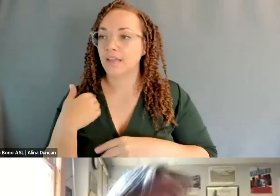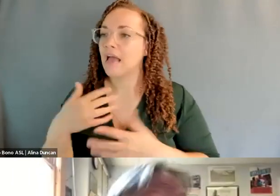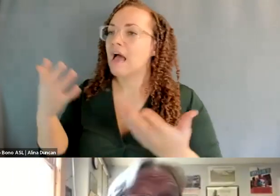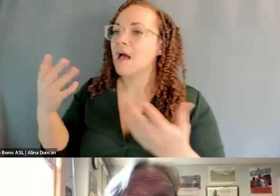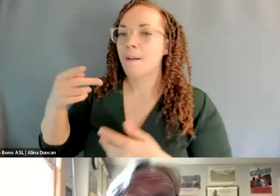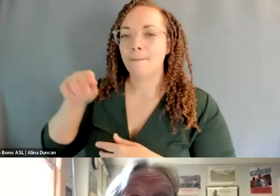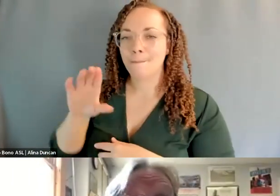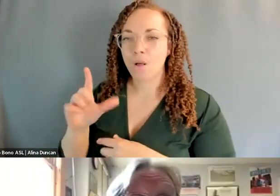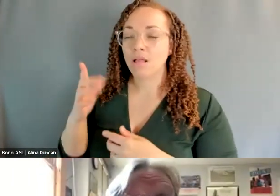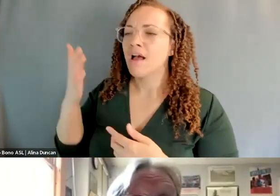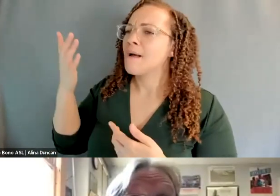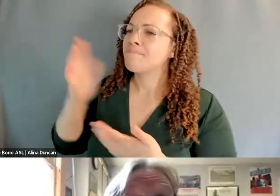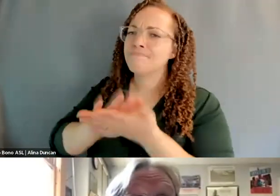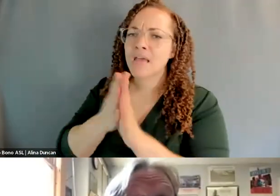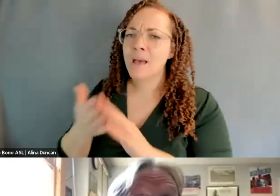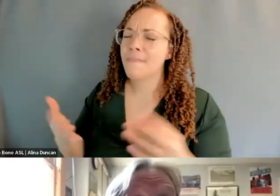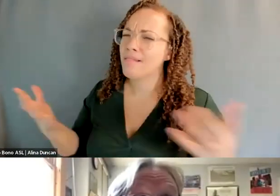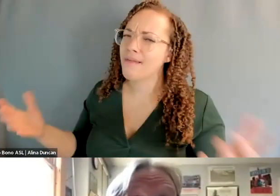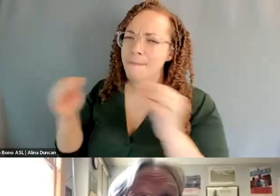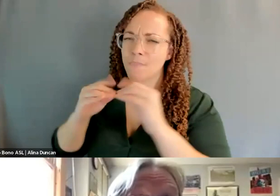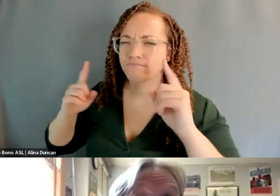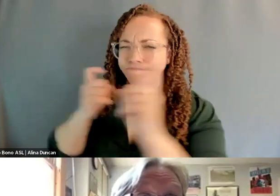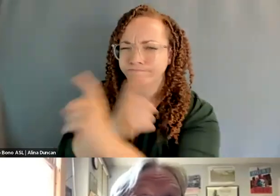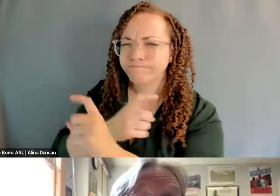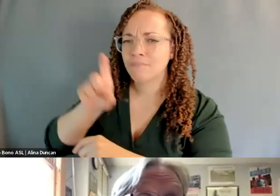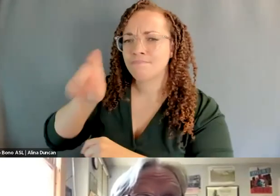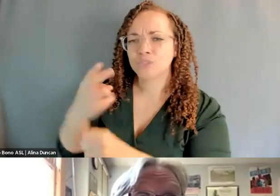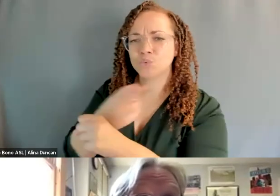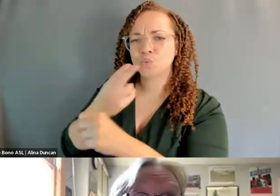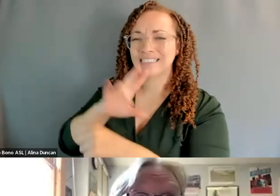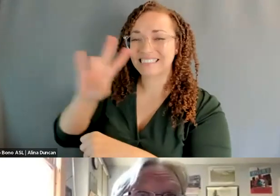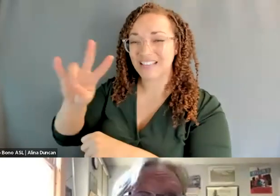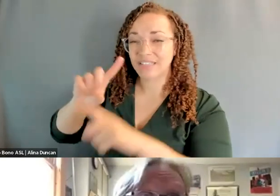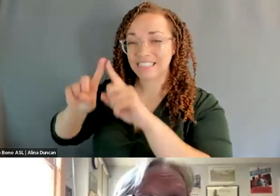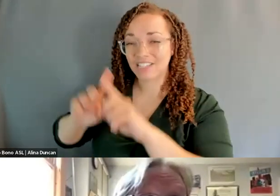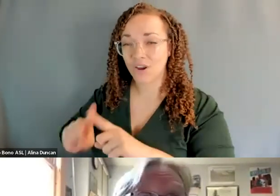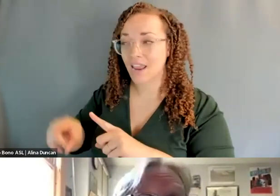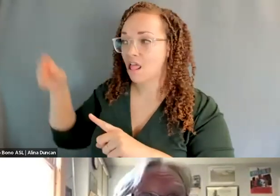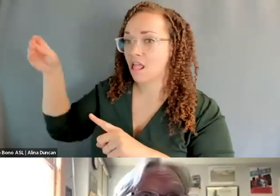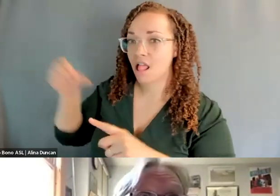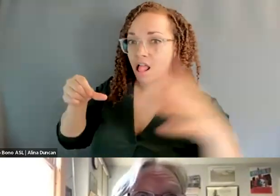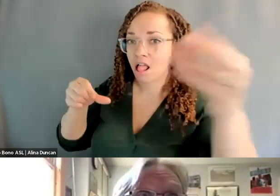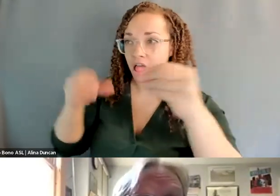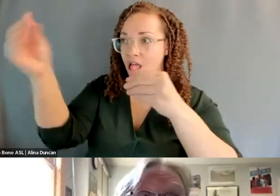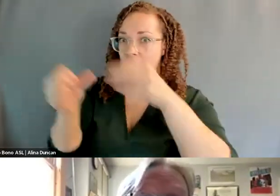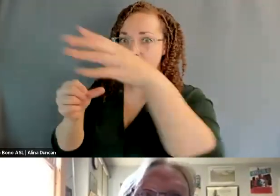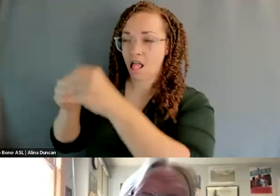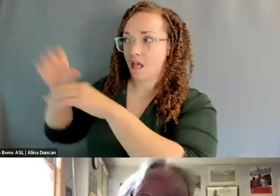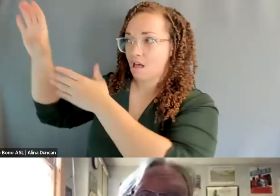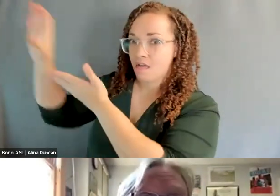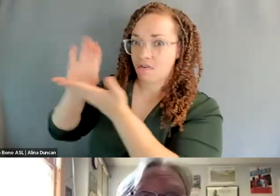It's gotten a lot more complicated, because you have to use 7 different funding streams to fund one freaking development, but you